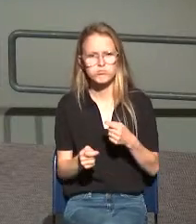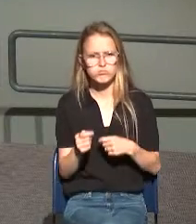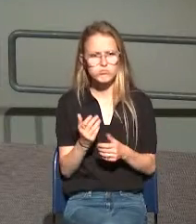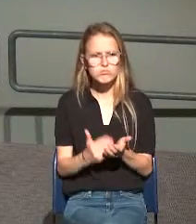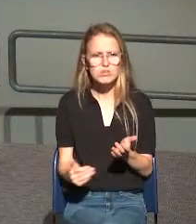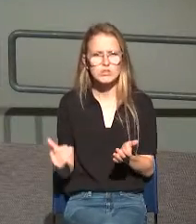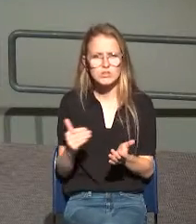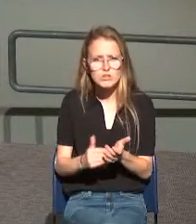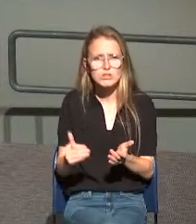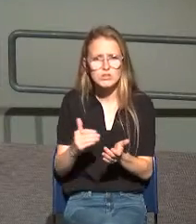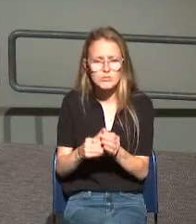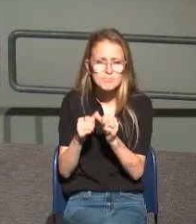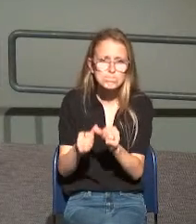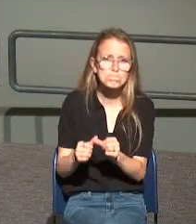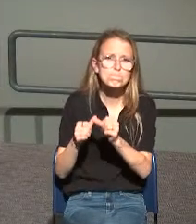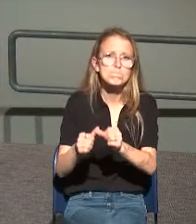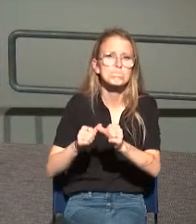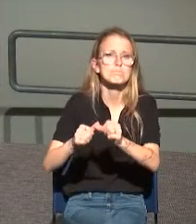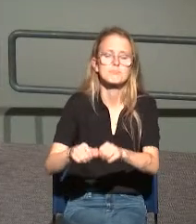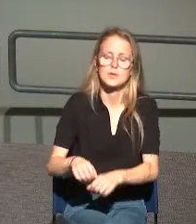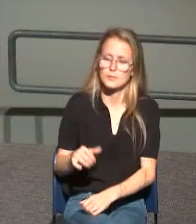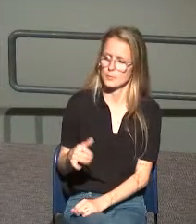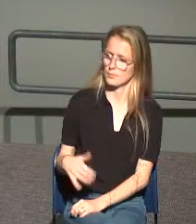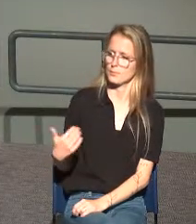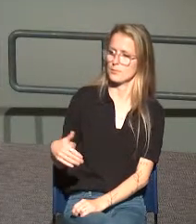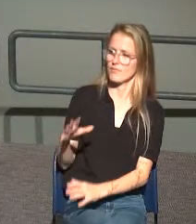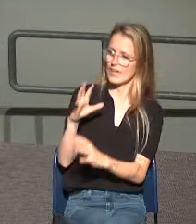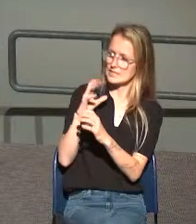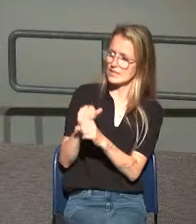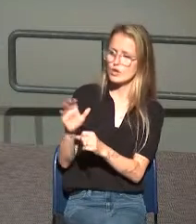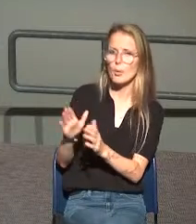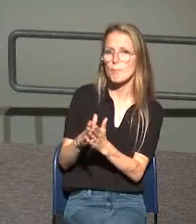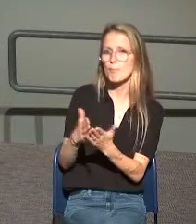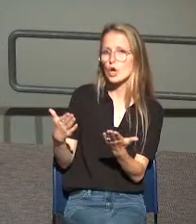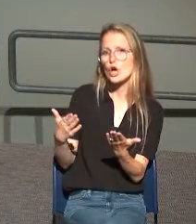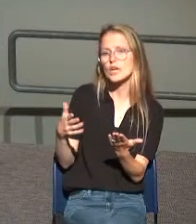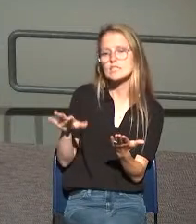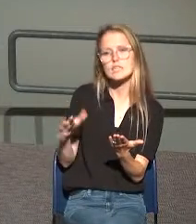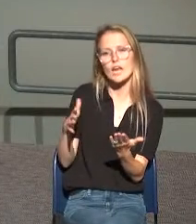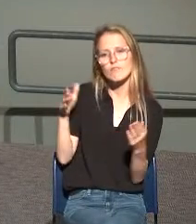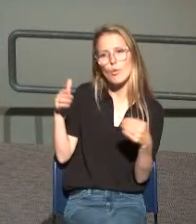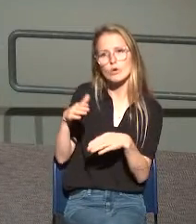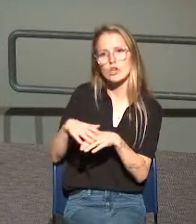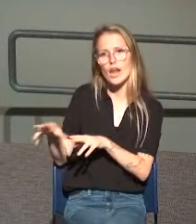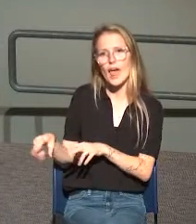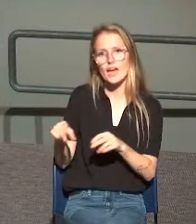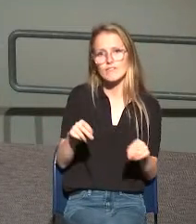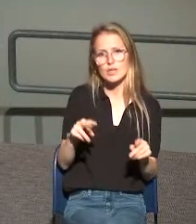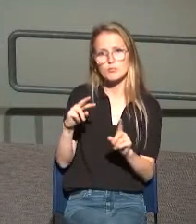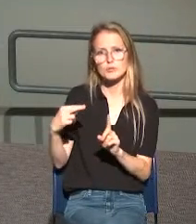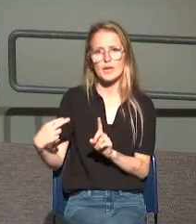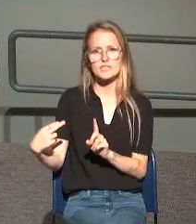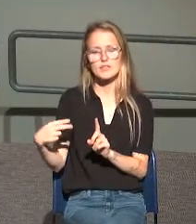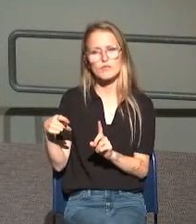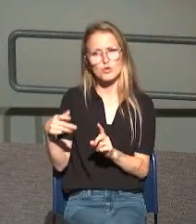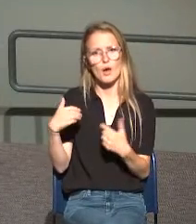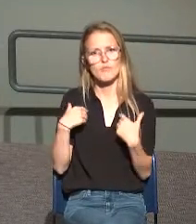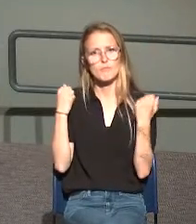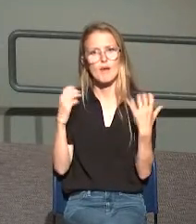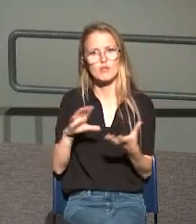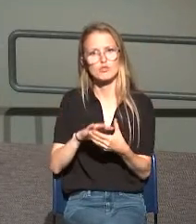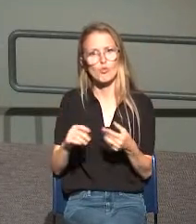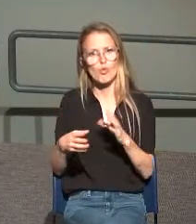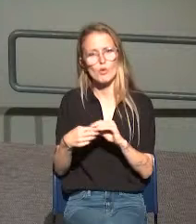That's fascinating. So, Bev, your book focuses kind of on the Navy side of this, and you have a lot of stories in here. You tend to focus